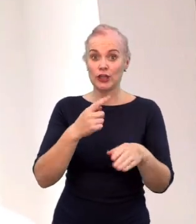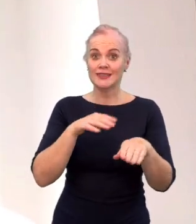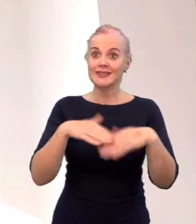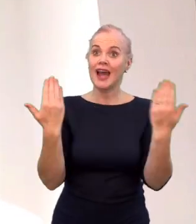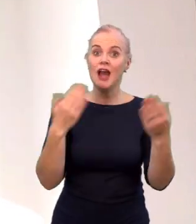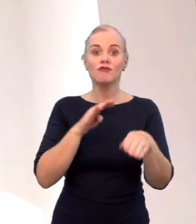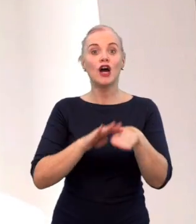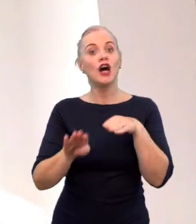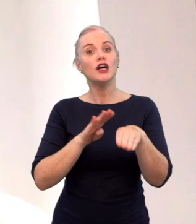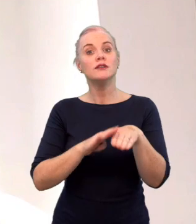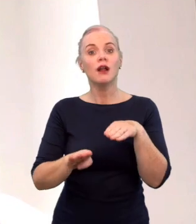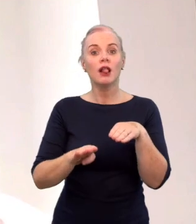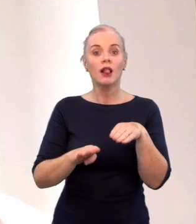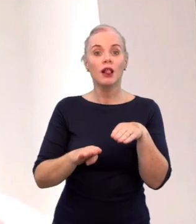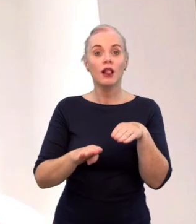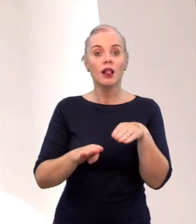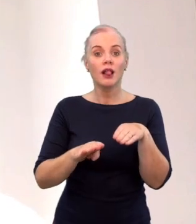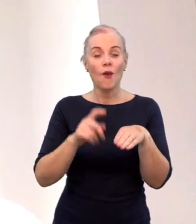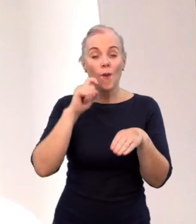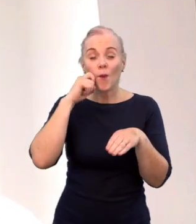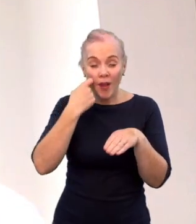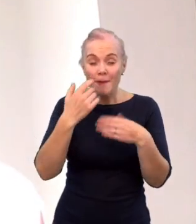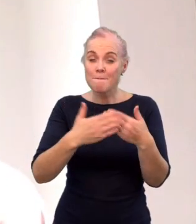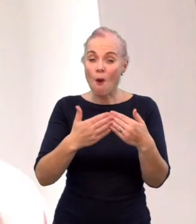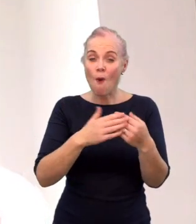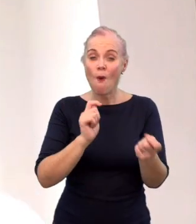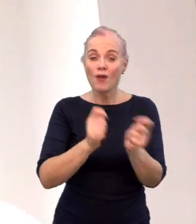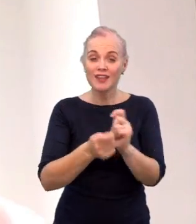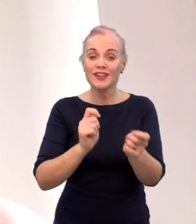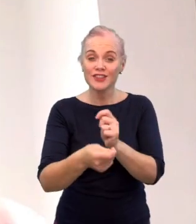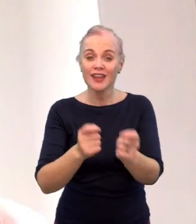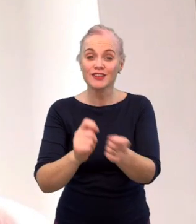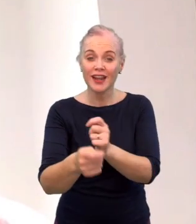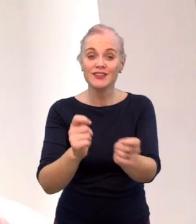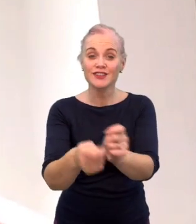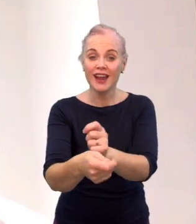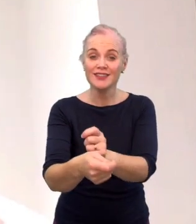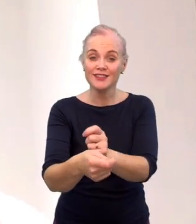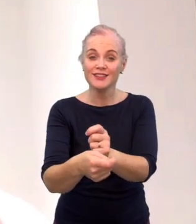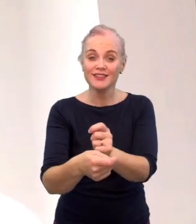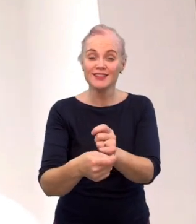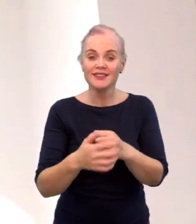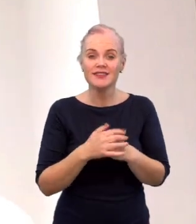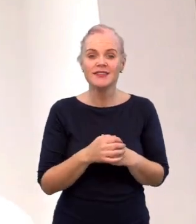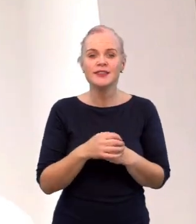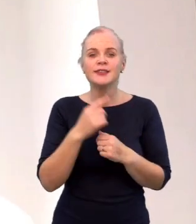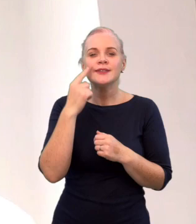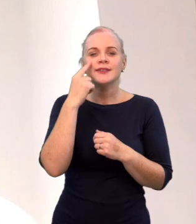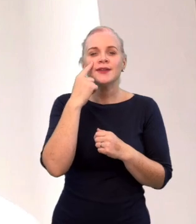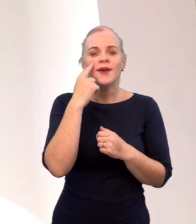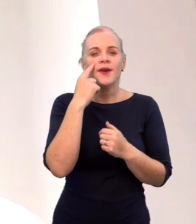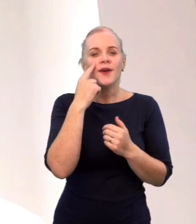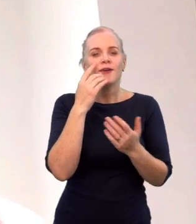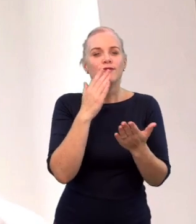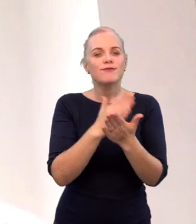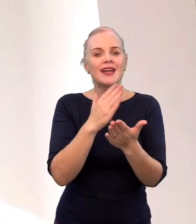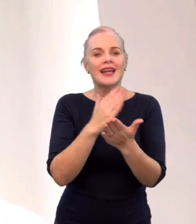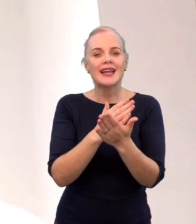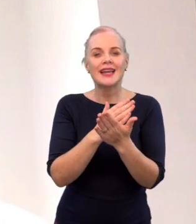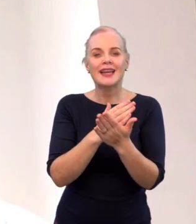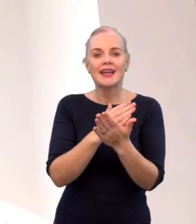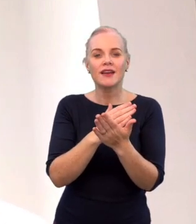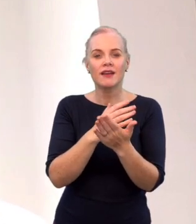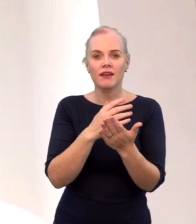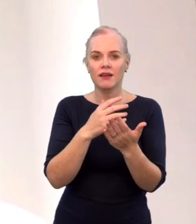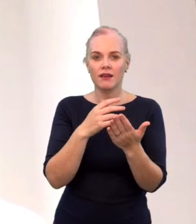after the first day of rehearsals, and inevitably there will be more changes. And I think that comes with, as soon as you